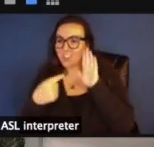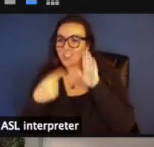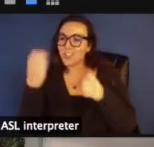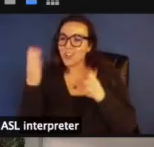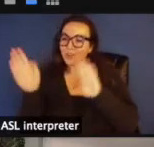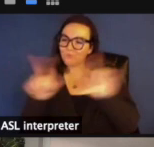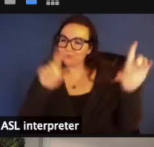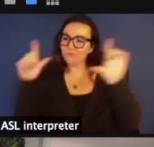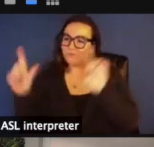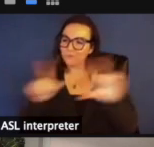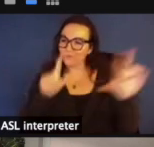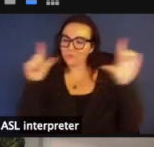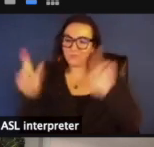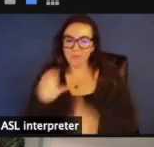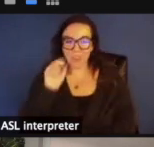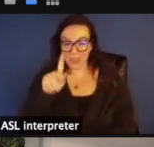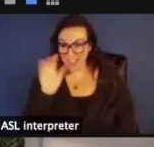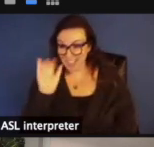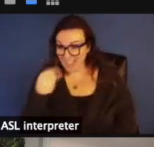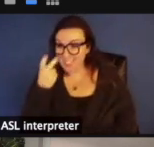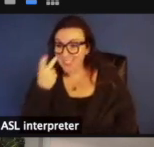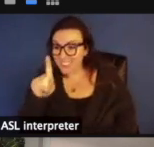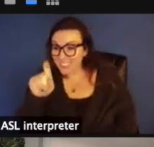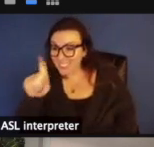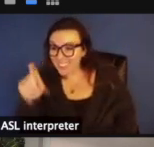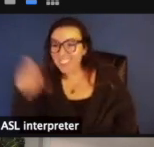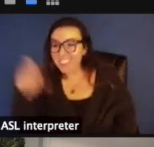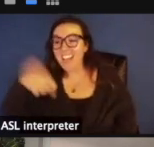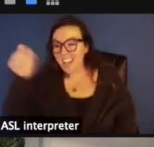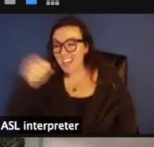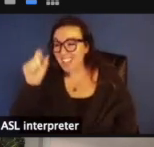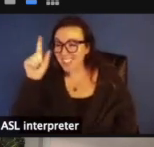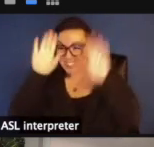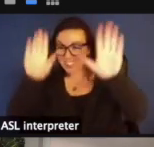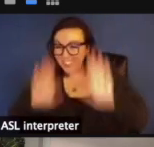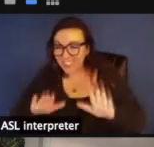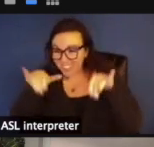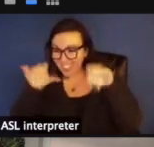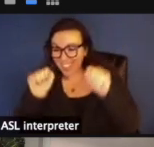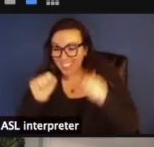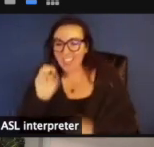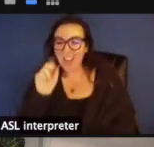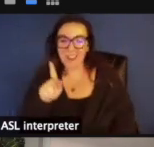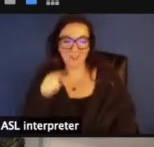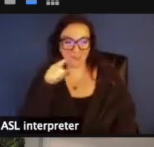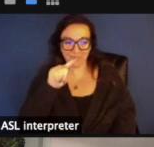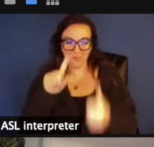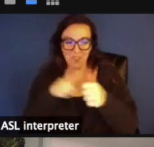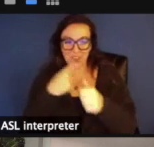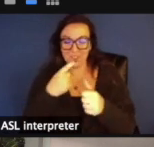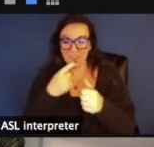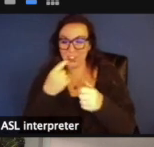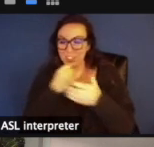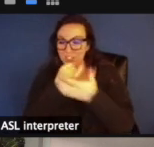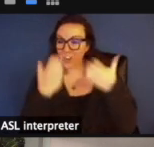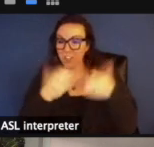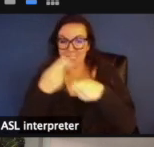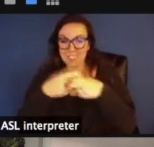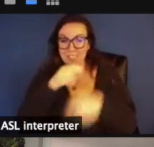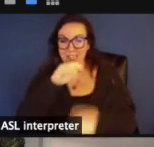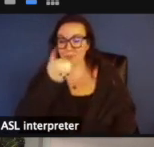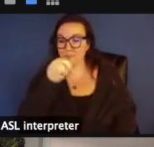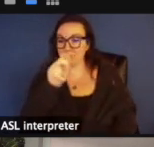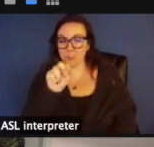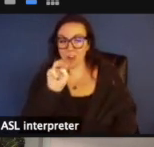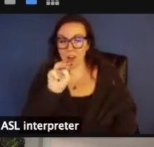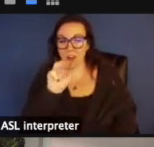Okay, all right, can everyone see this now? Yes, it looks great. Okay, so this first artist, his name is John Maul, and he's